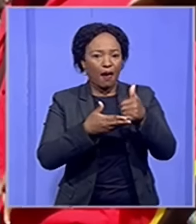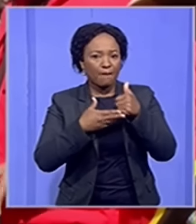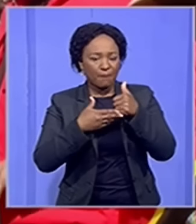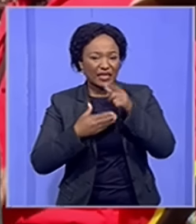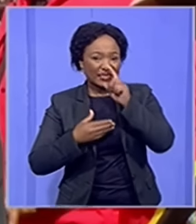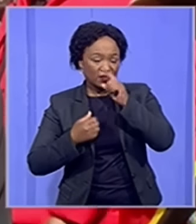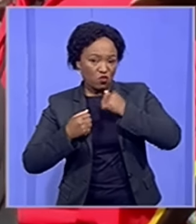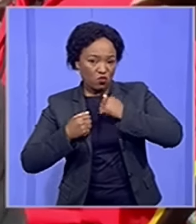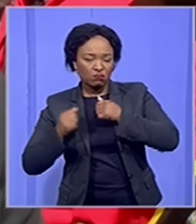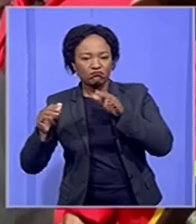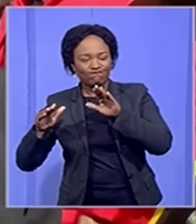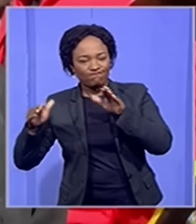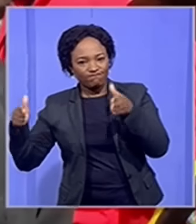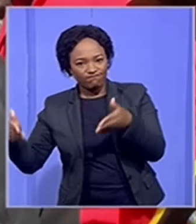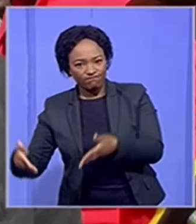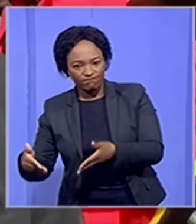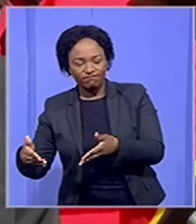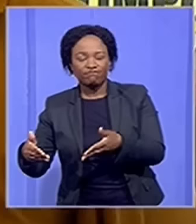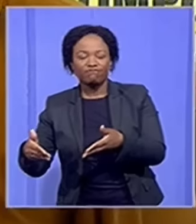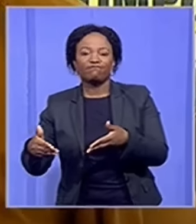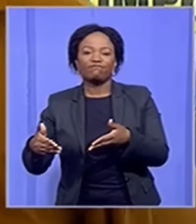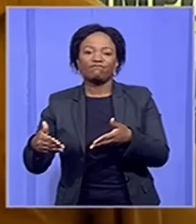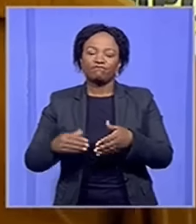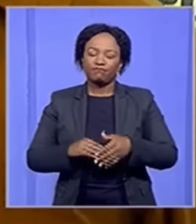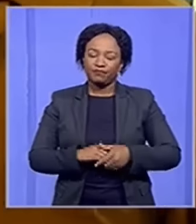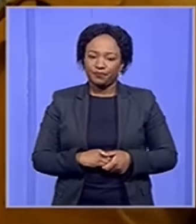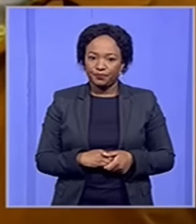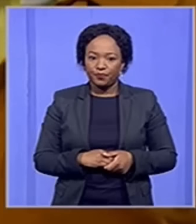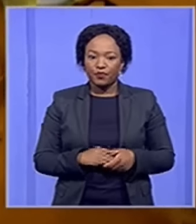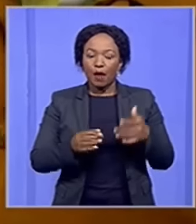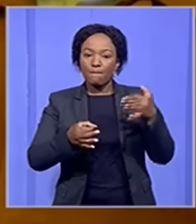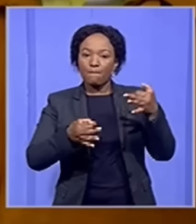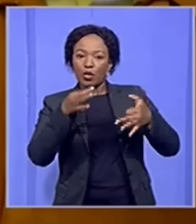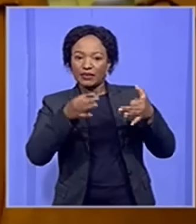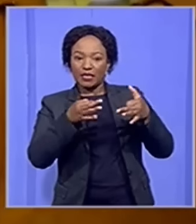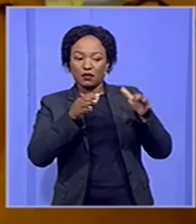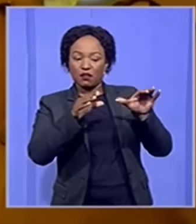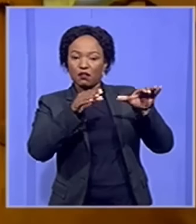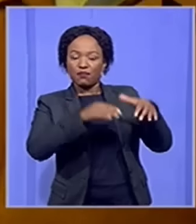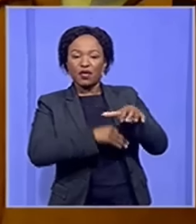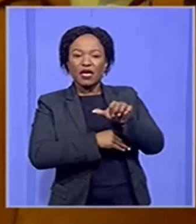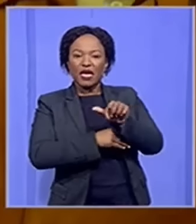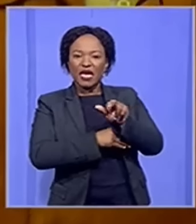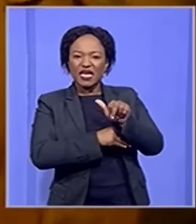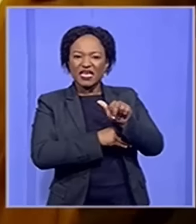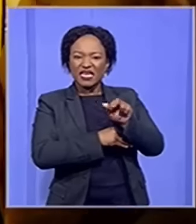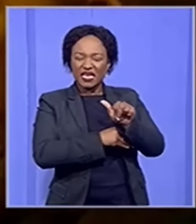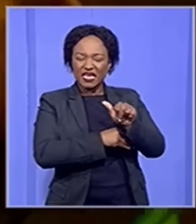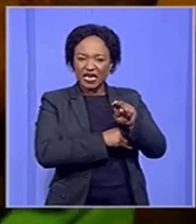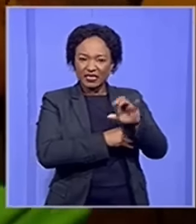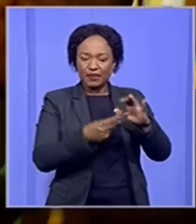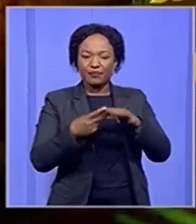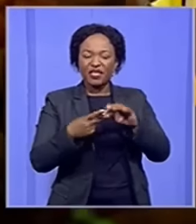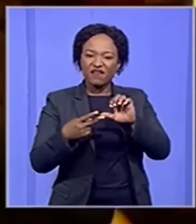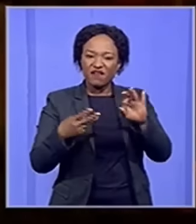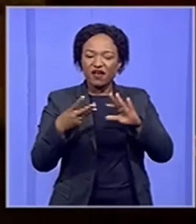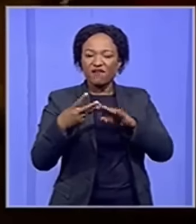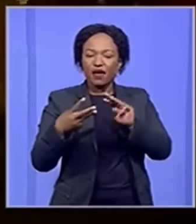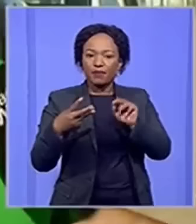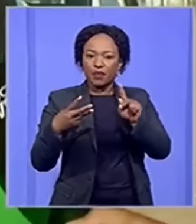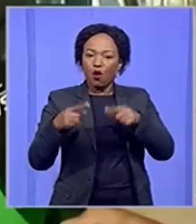seshareng. Tšho le nna ke latlhetswe. Makoko a dipolitiki jaaka ANC, EFF le mokgatlho wa MK ba nnile karolo ya thulaganyo